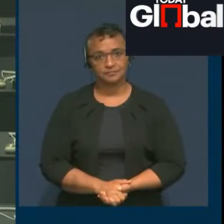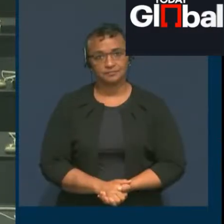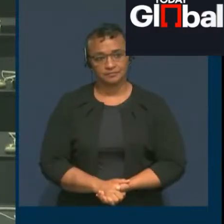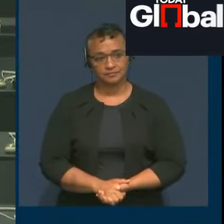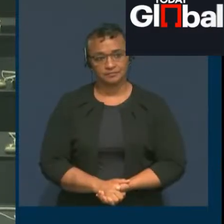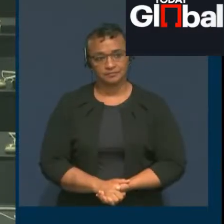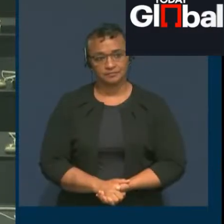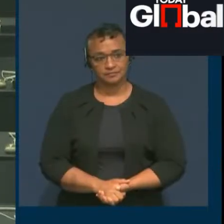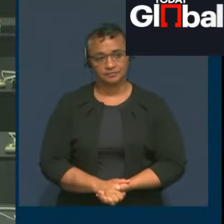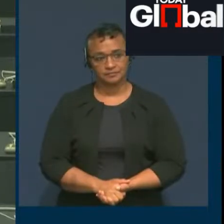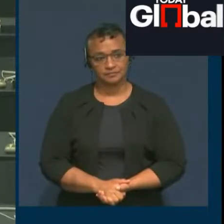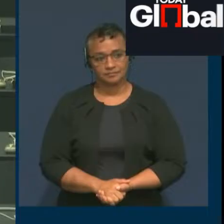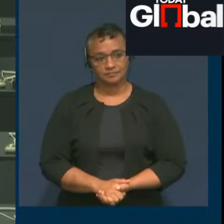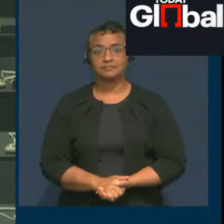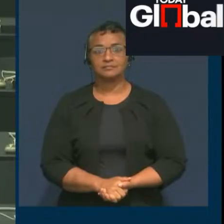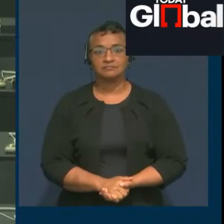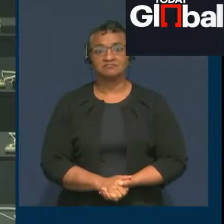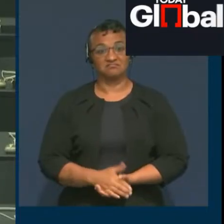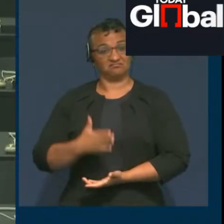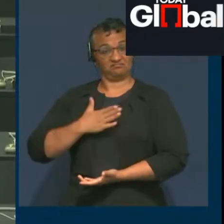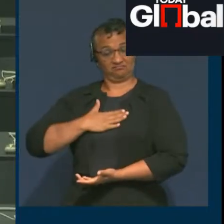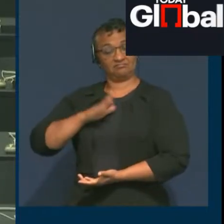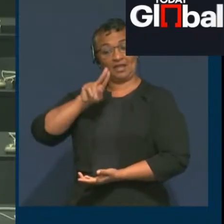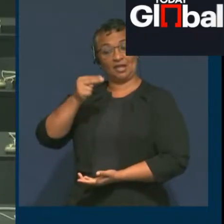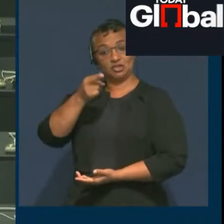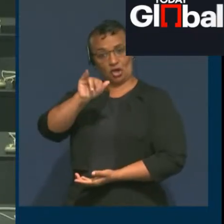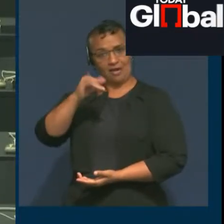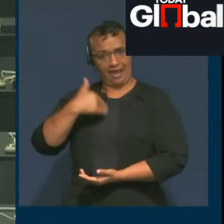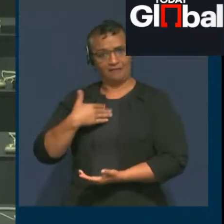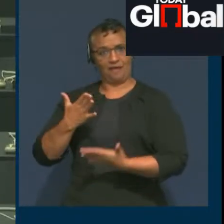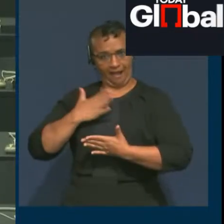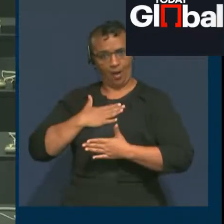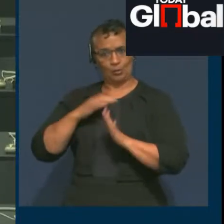We have our own specific status.